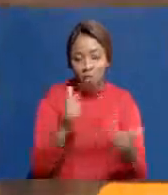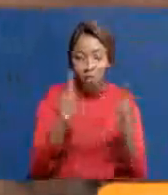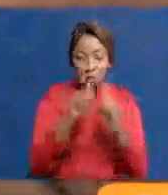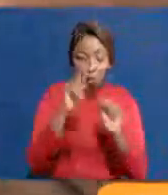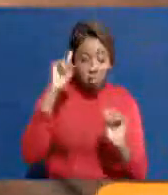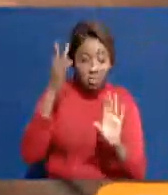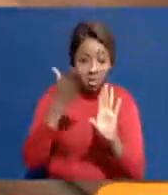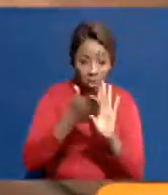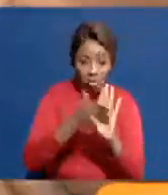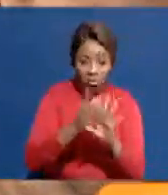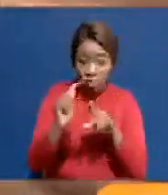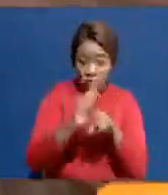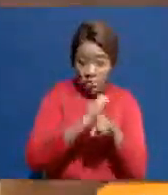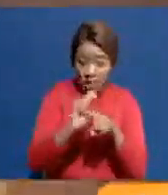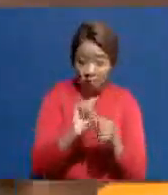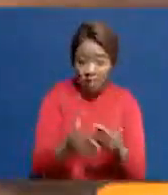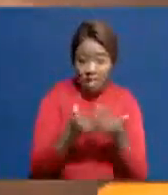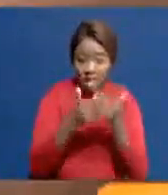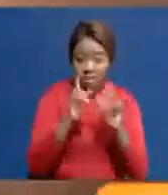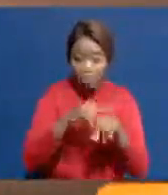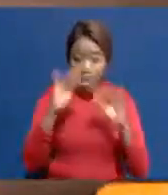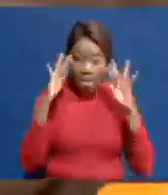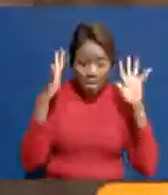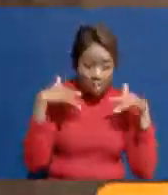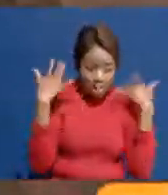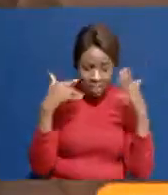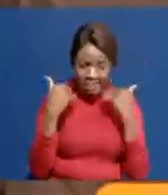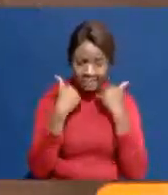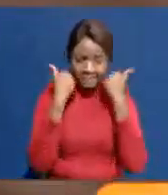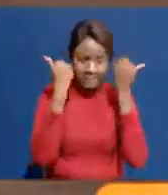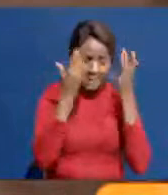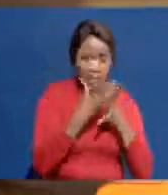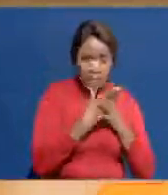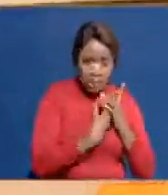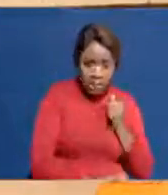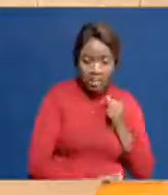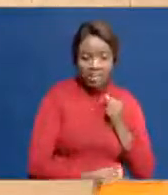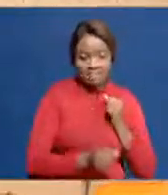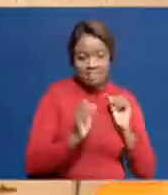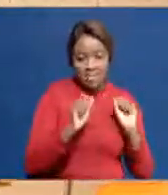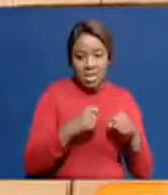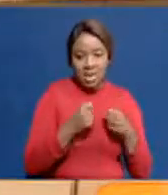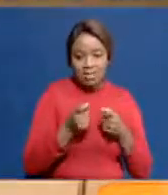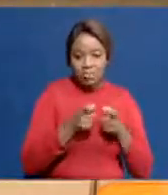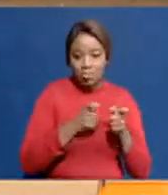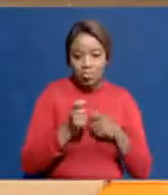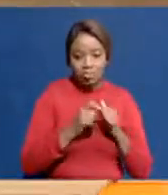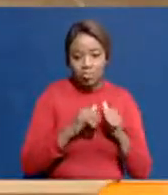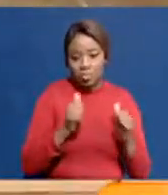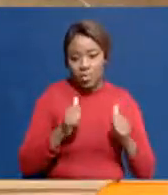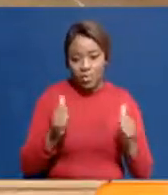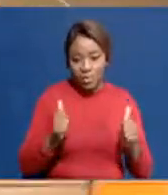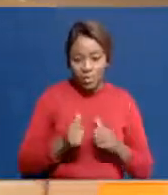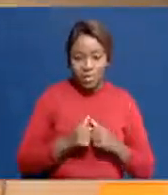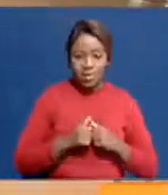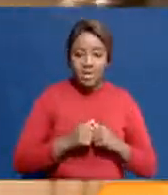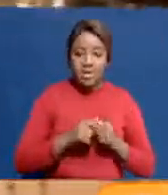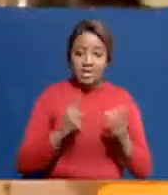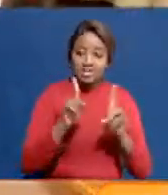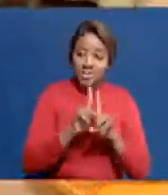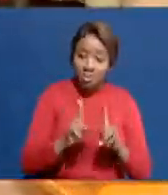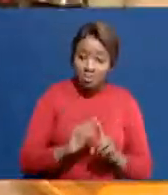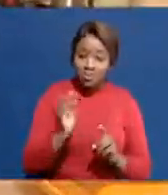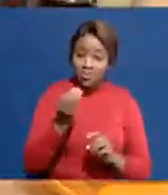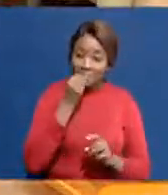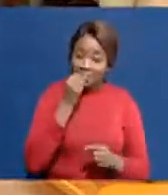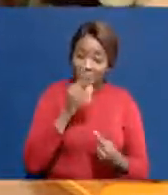Psychological therapy helps them cope with anxiety, depression, and other mental health issues. A special diet is